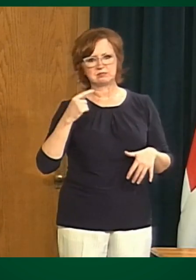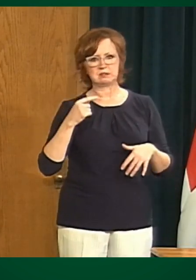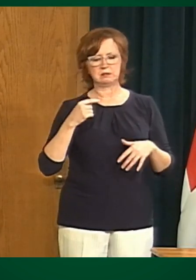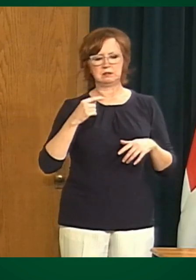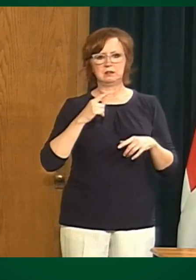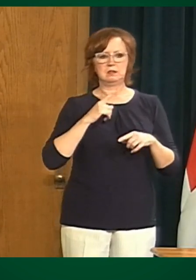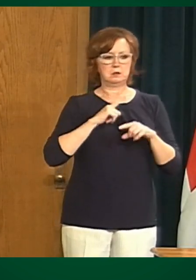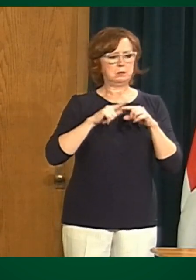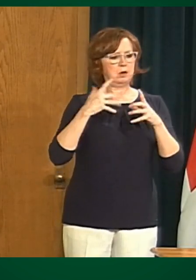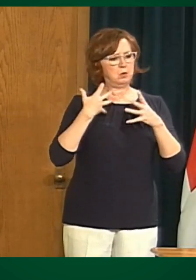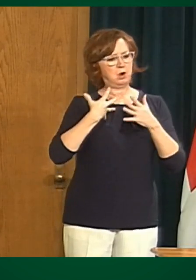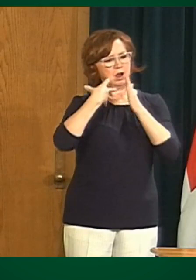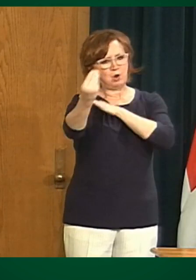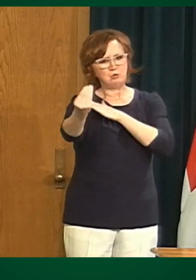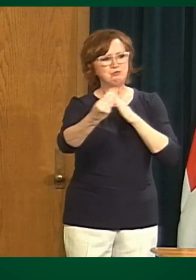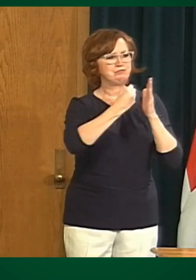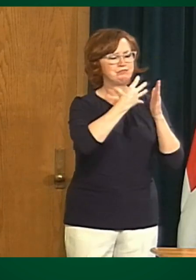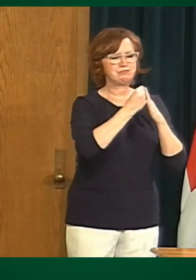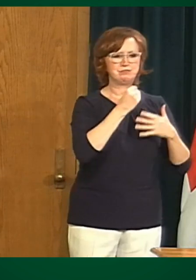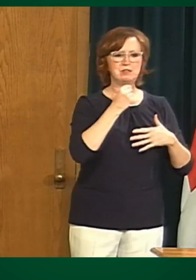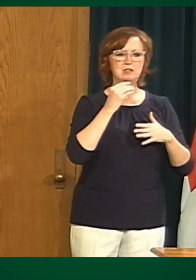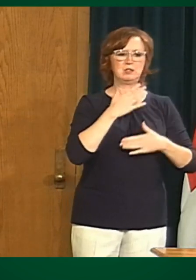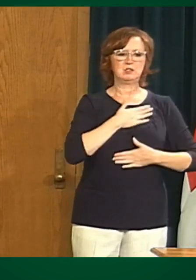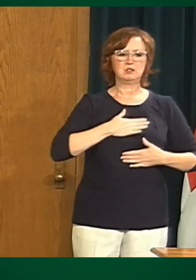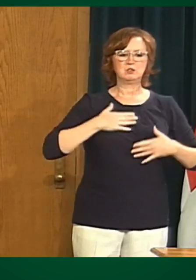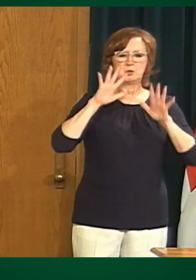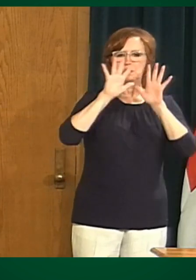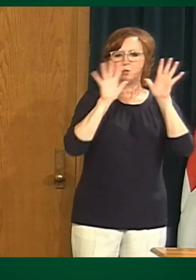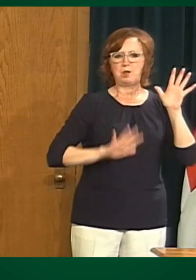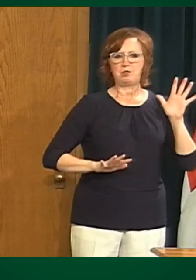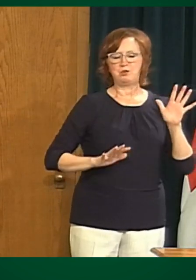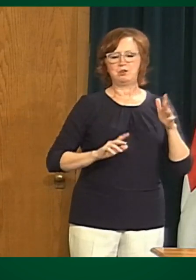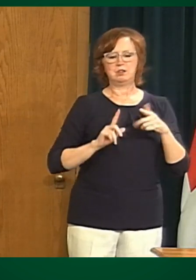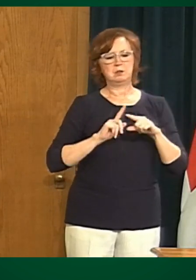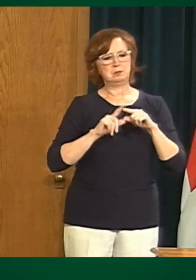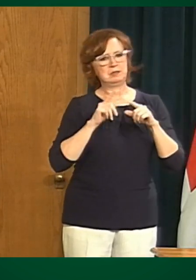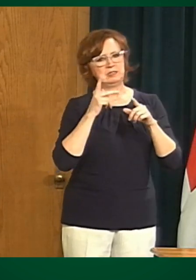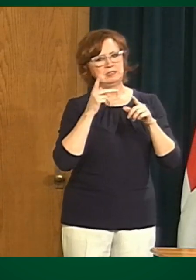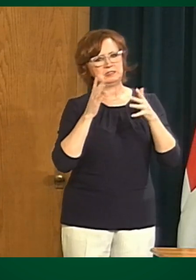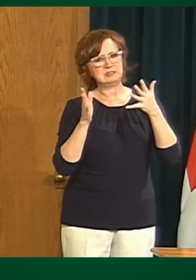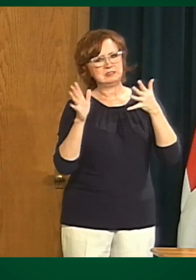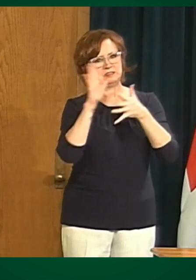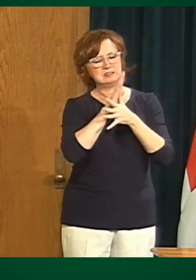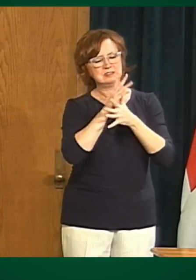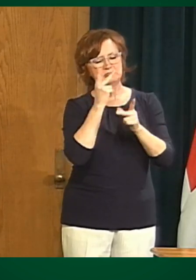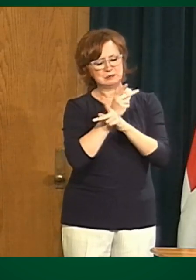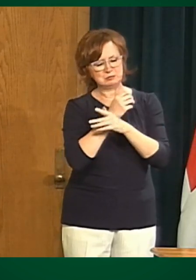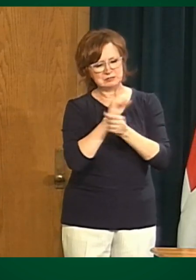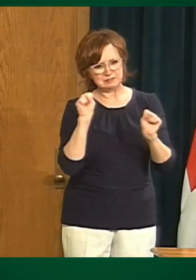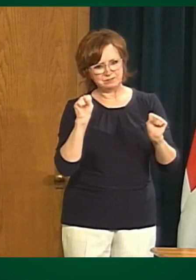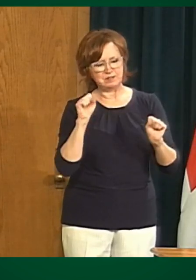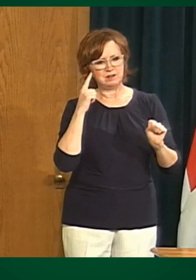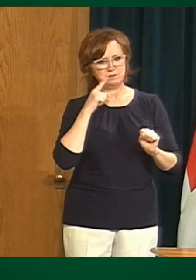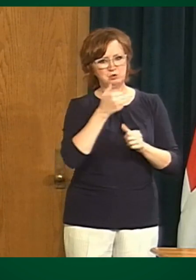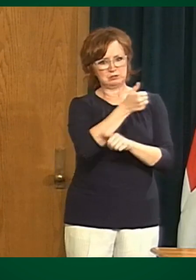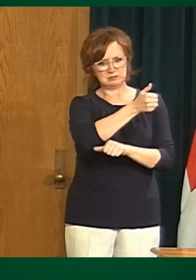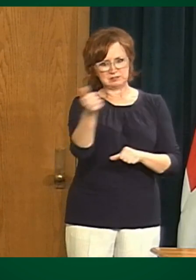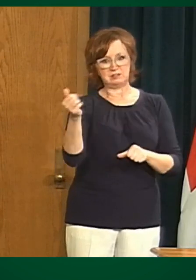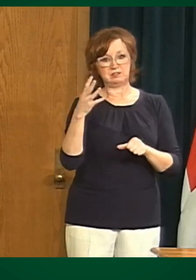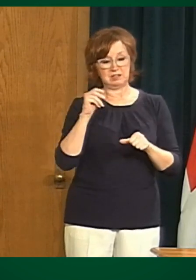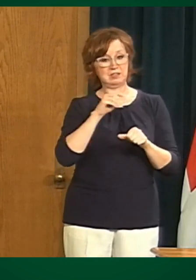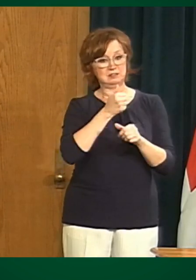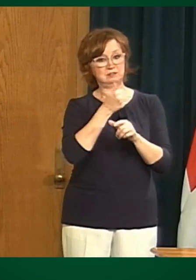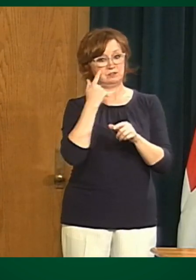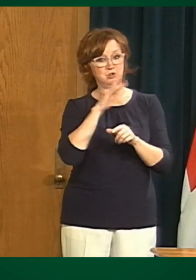we certainly want them to do it safely, and safely not only for them and their family, but safely for all Saskatchewan people.